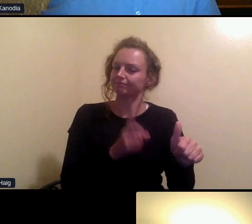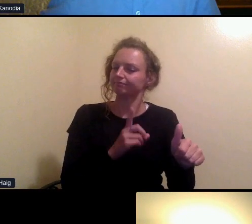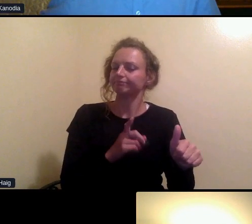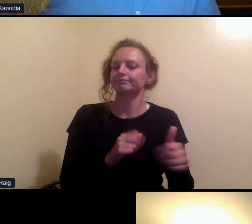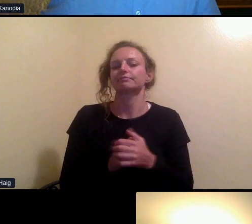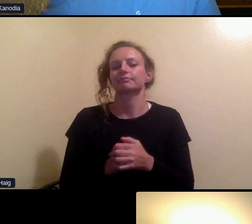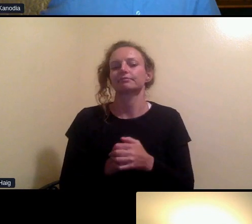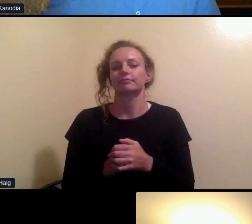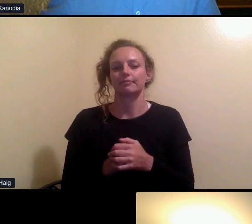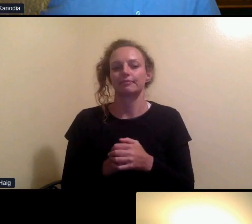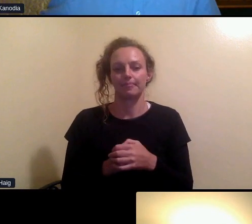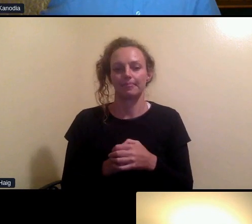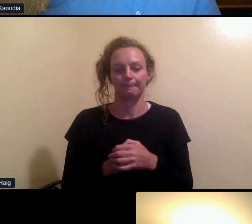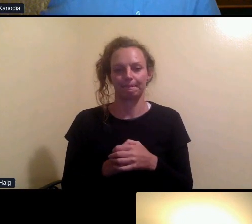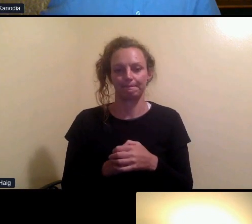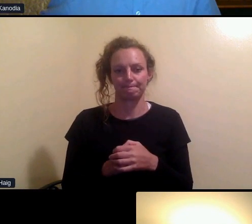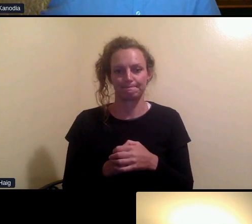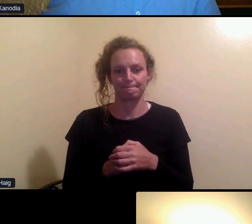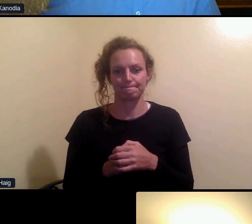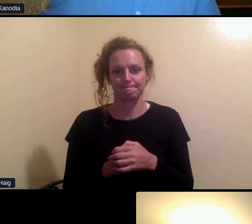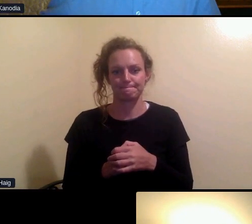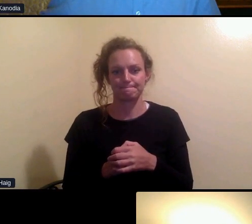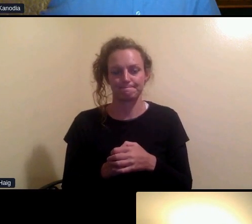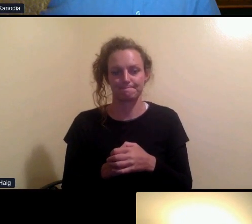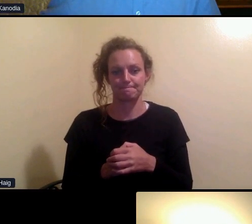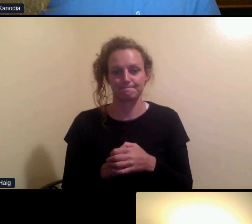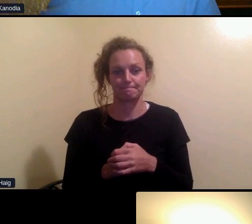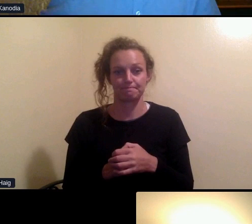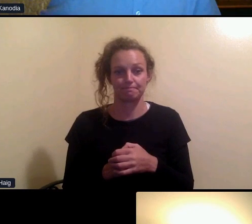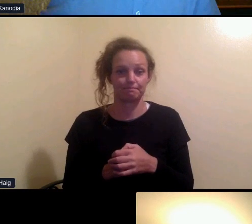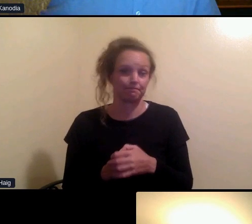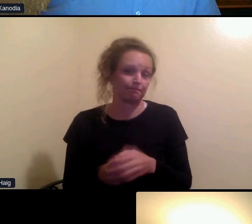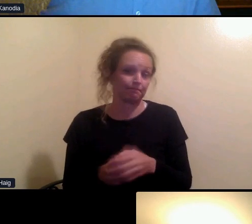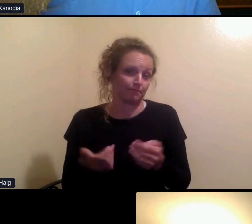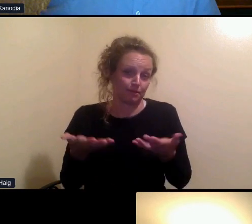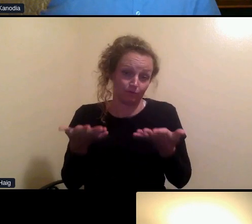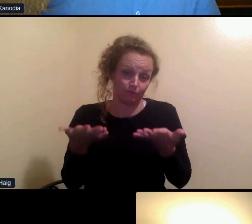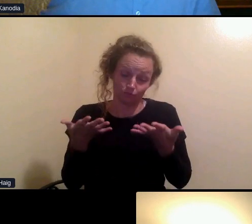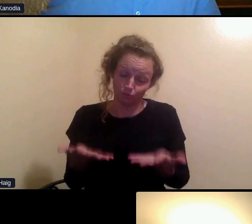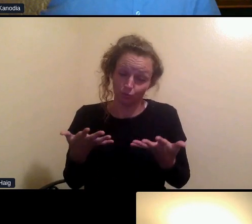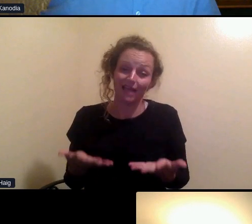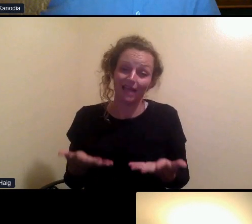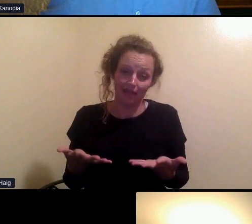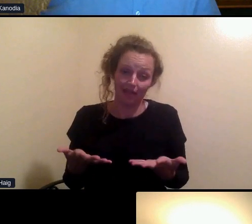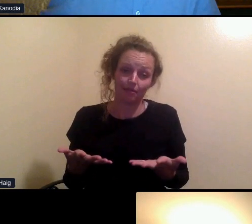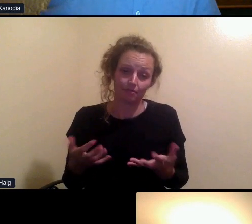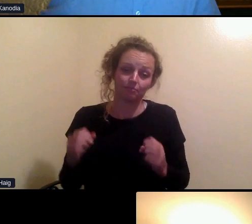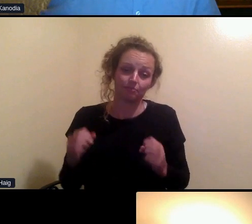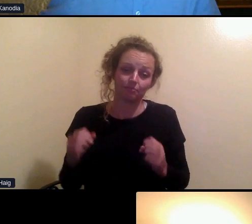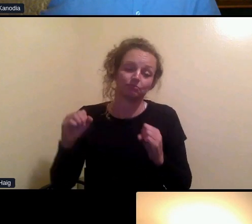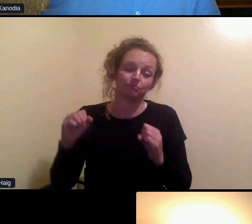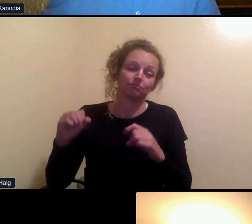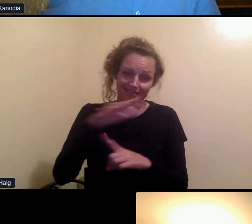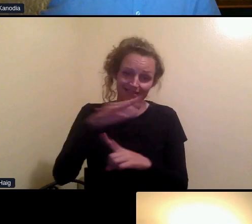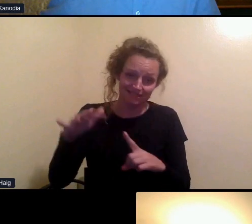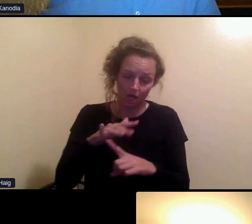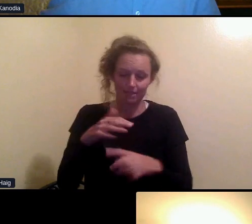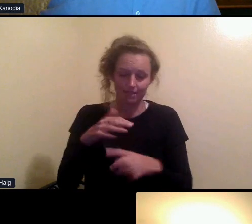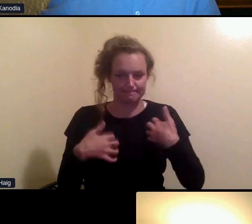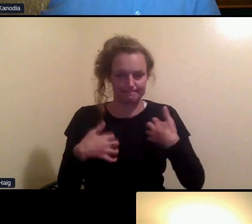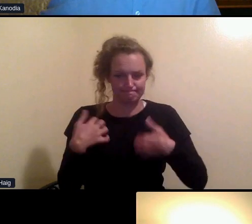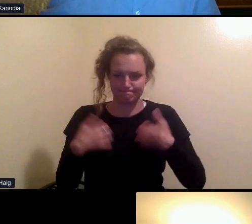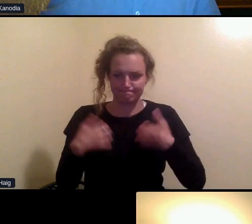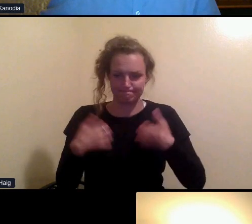We are in a world today that is driven by the power of business, the power of investments